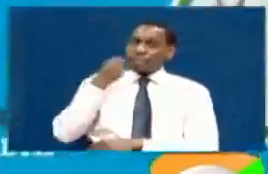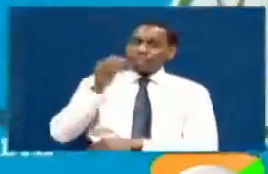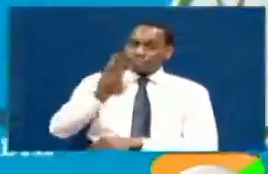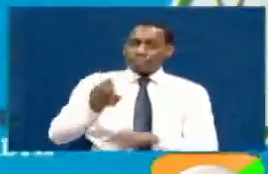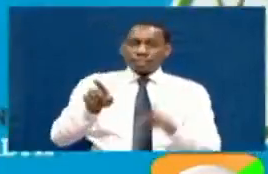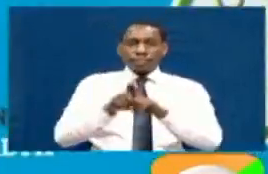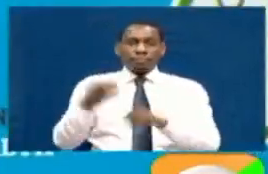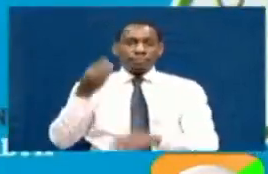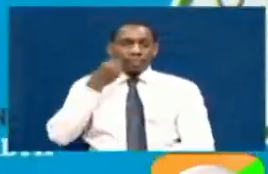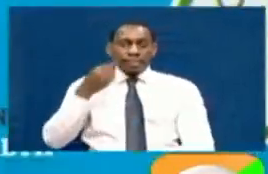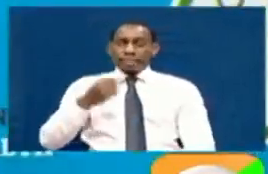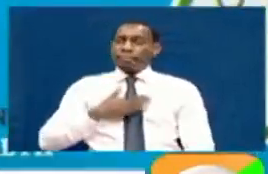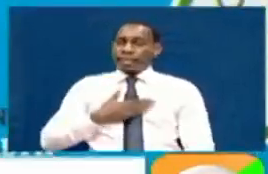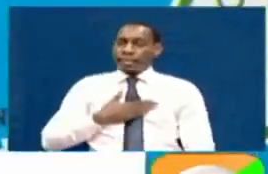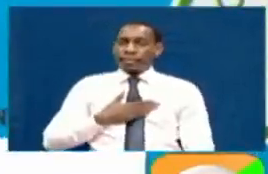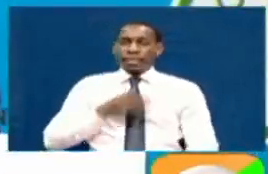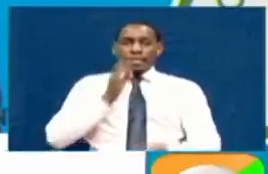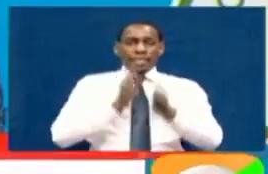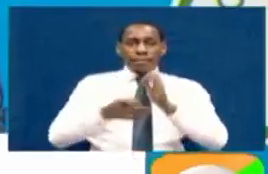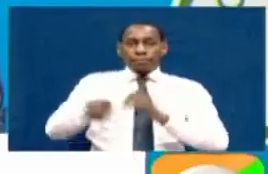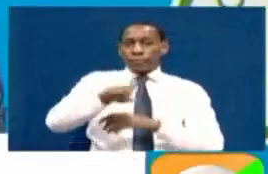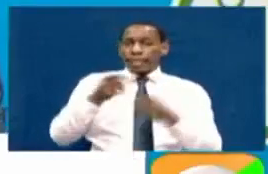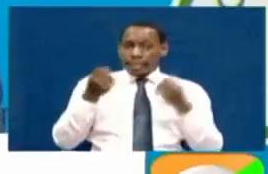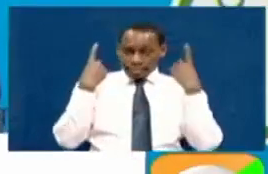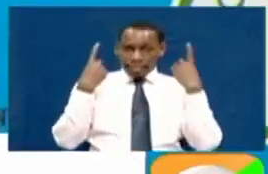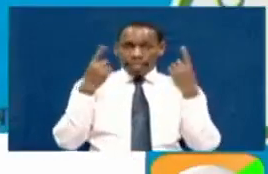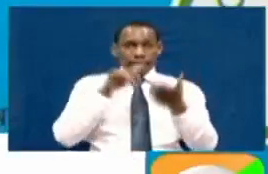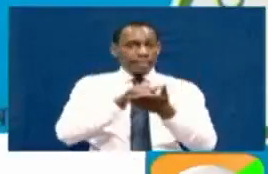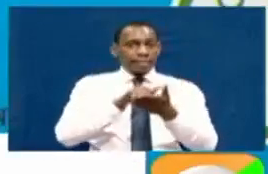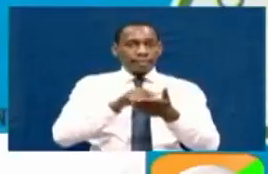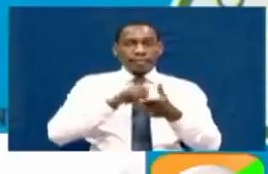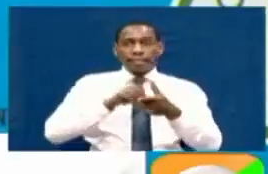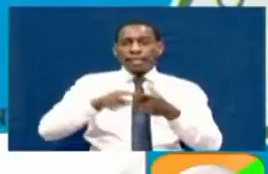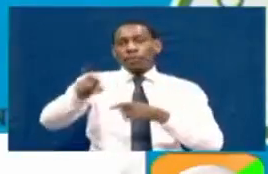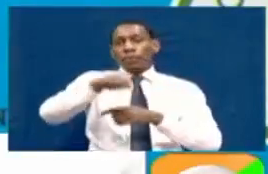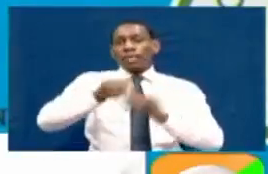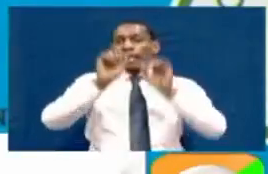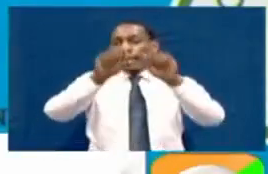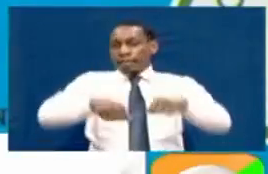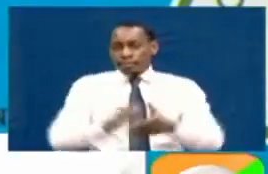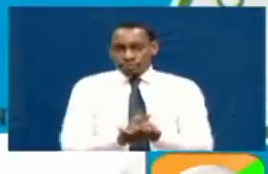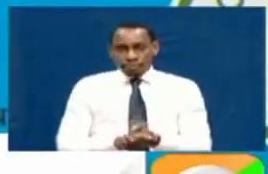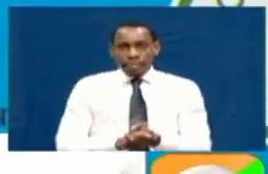this is my disease. If we appreciate that, then we can